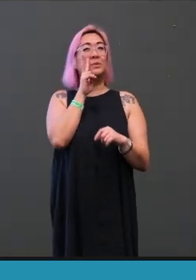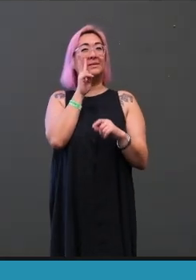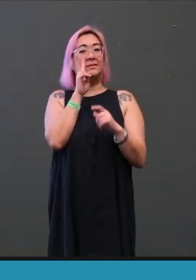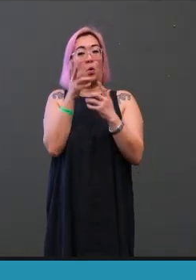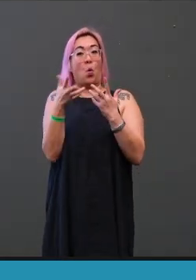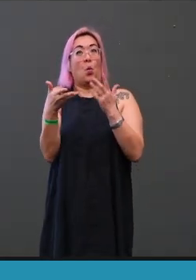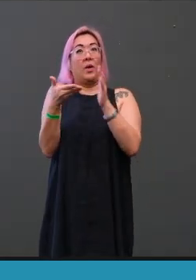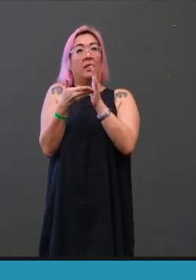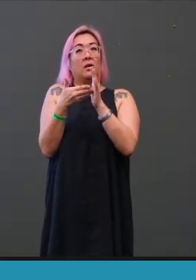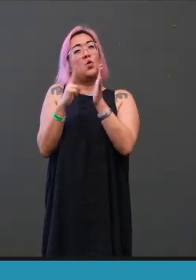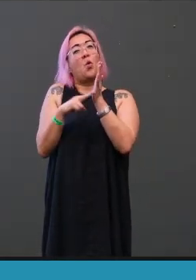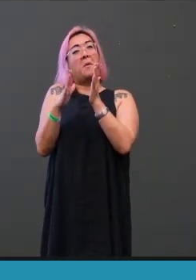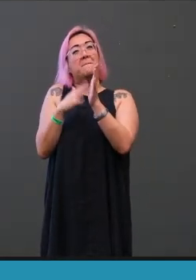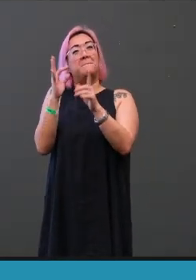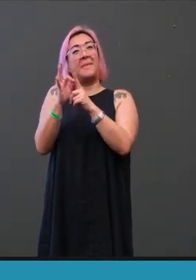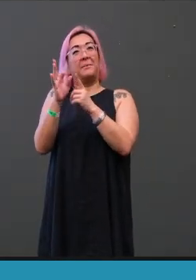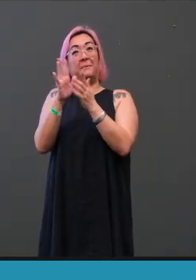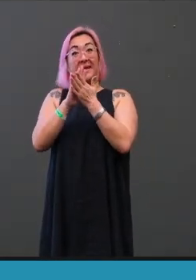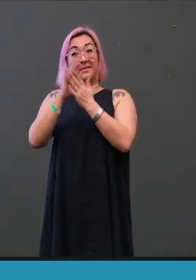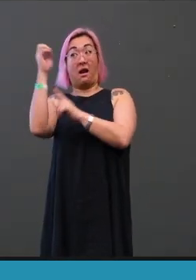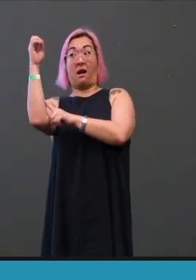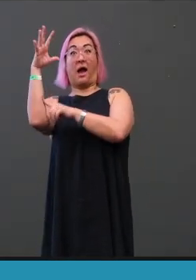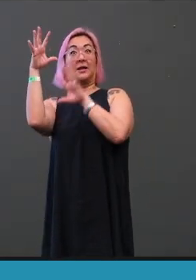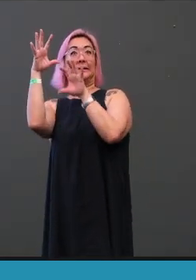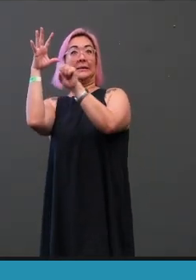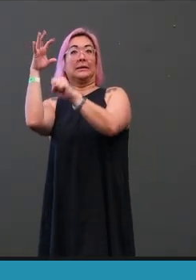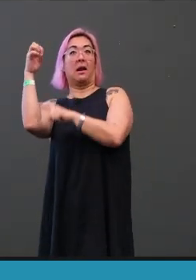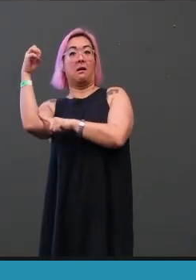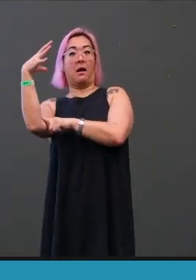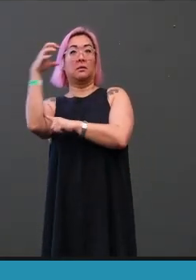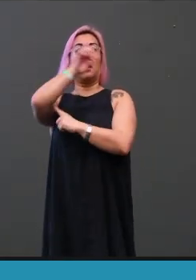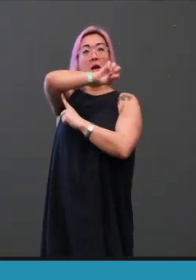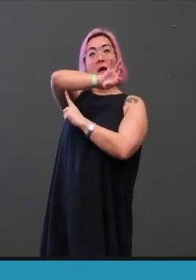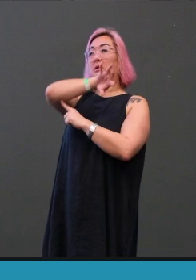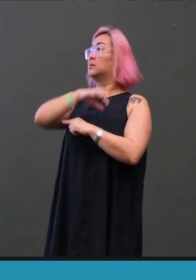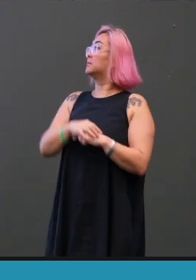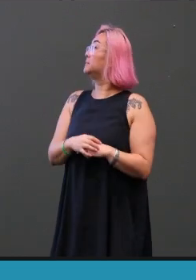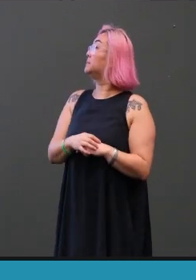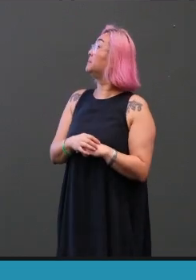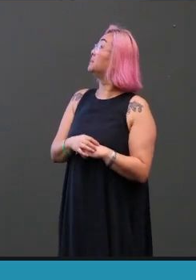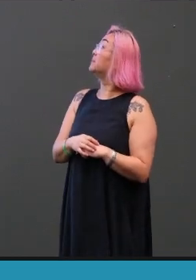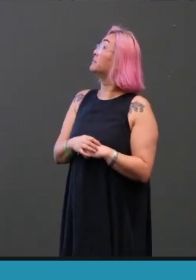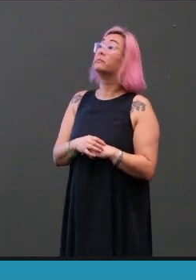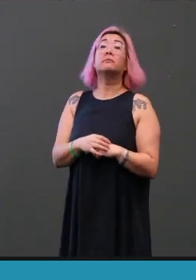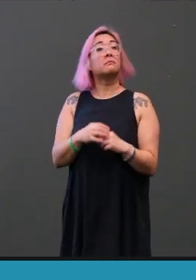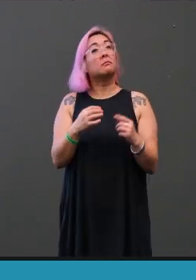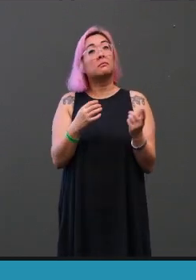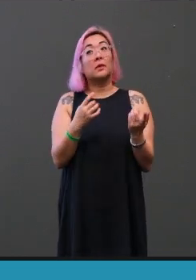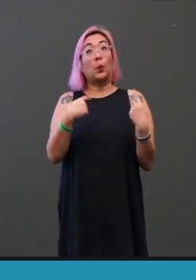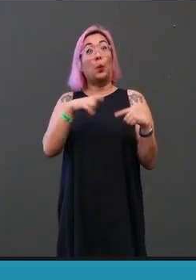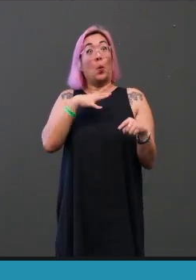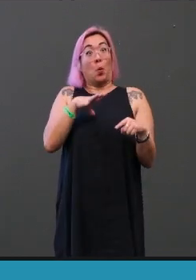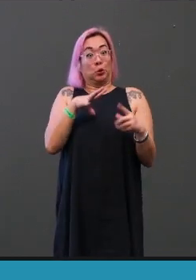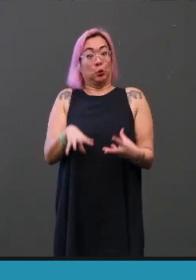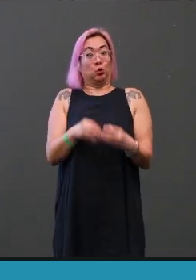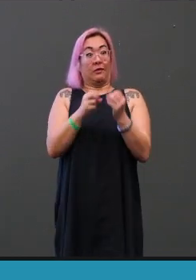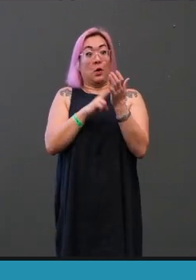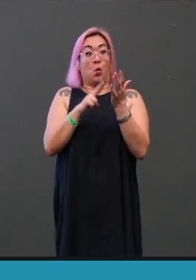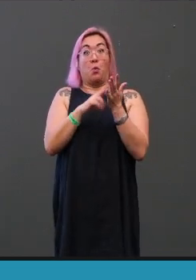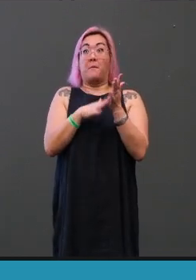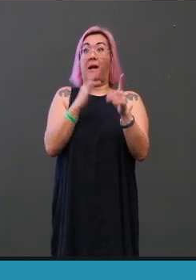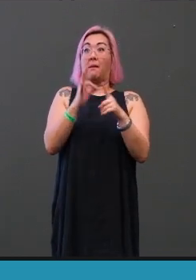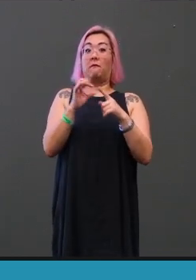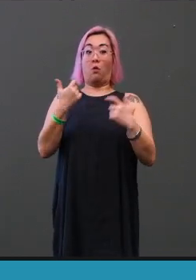And hopefully we're hoping to do so we could use these kind of normal map tricks for our characters as well, so we can get some similar nice lighting